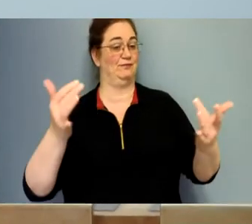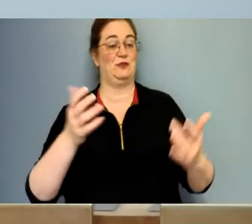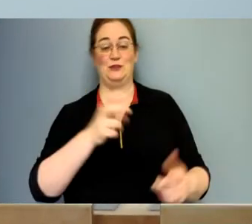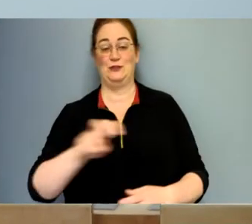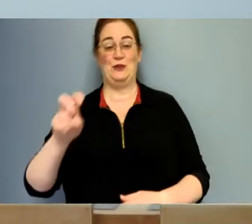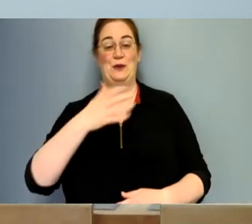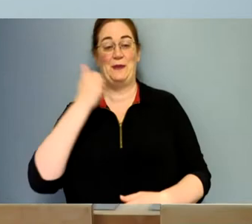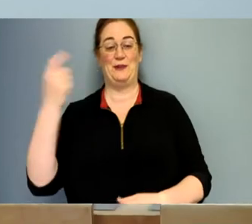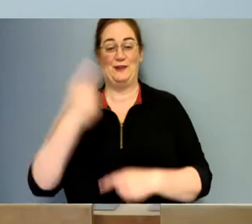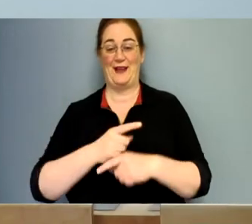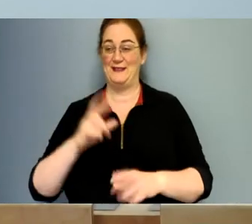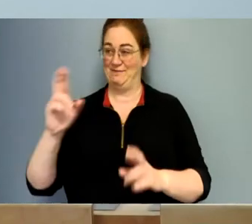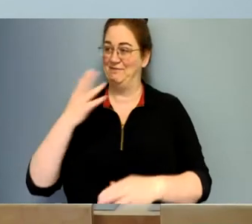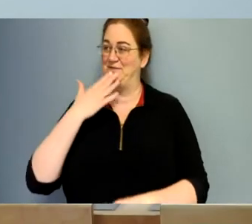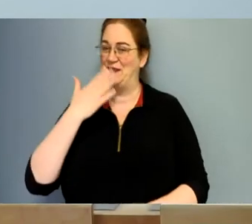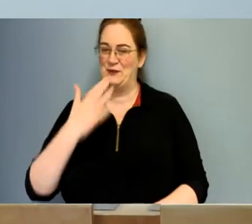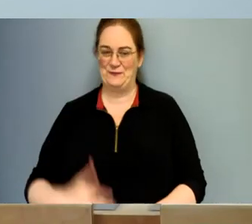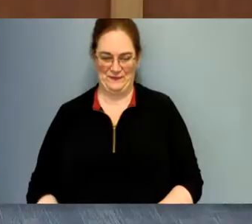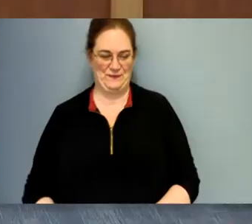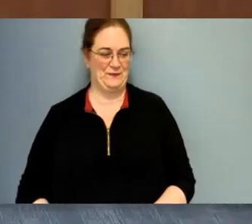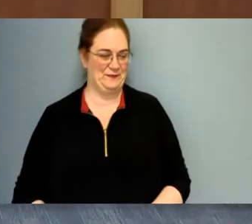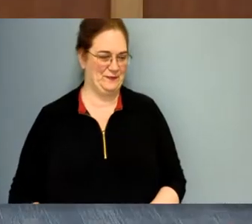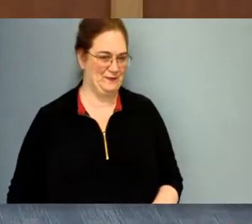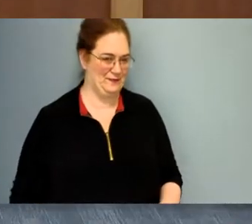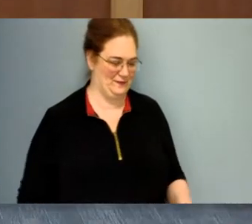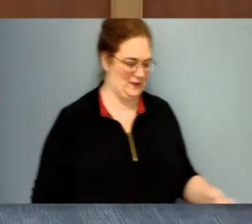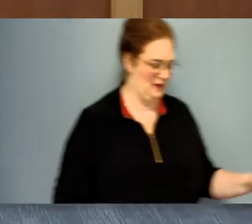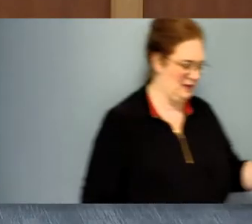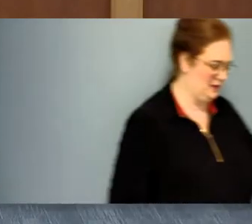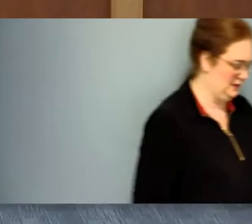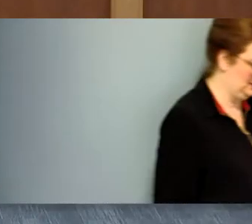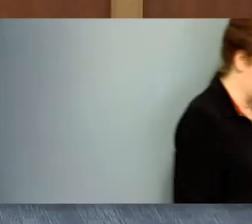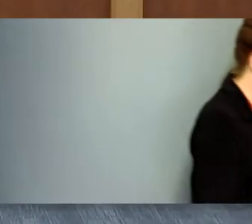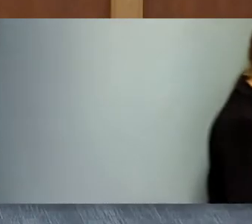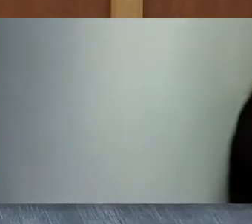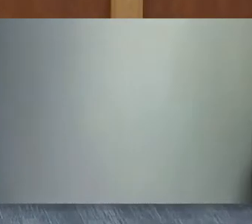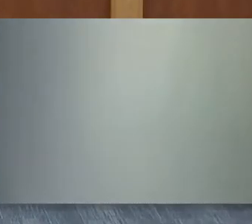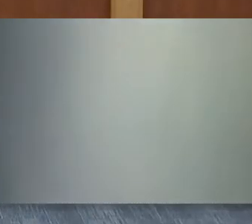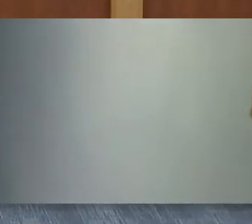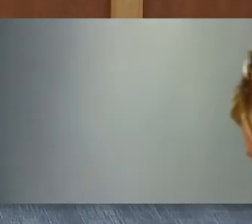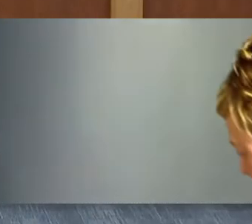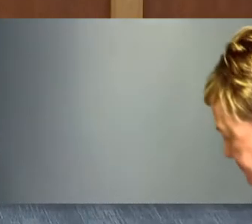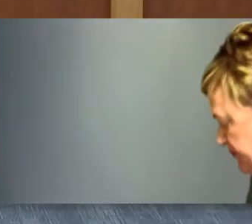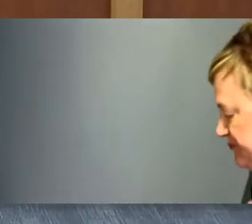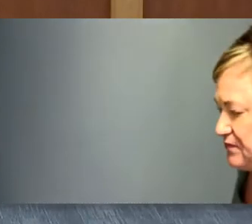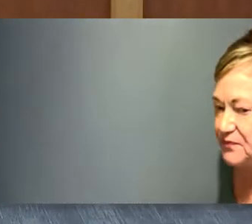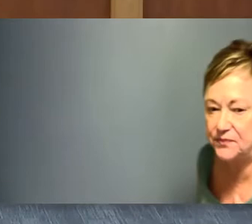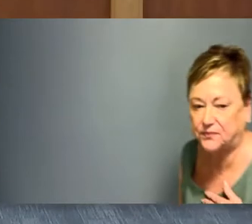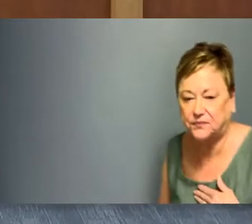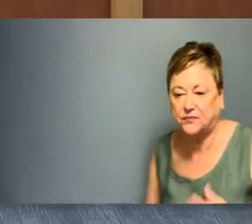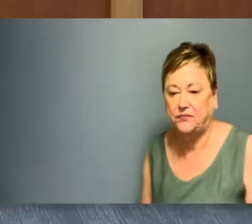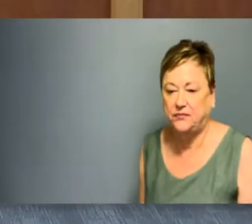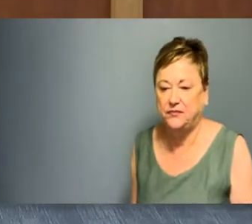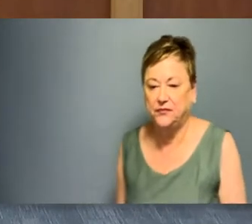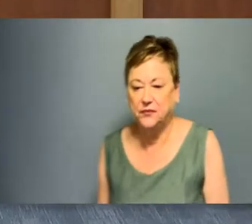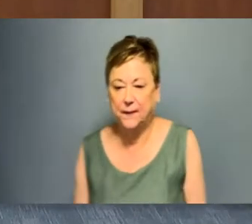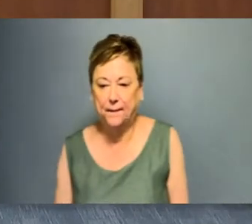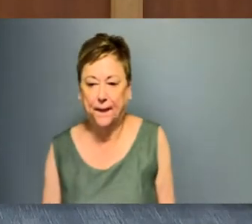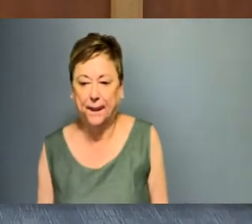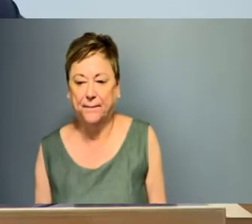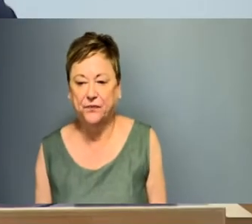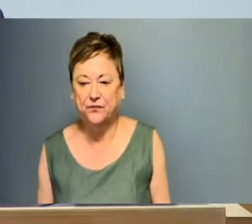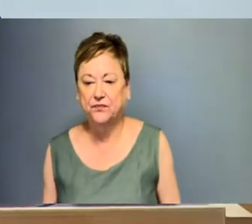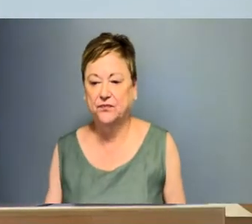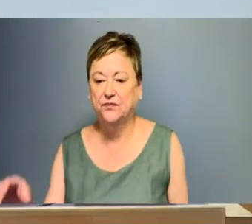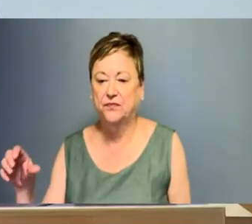on to better days. Thank you. Okay, thank you. Solicitor's report. Thank you, Commissioner, and